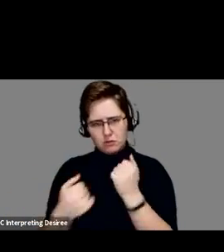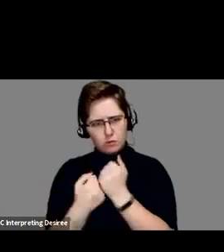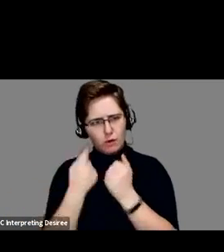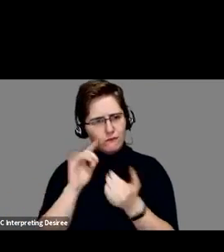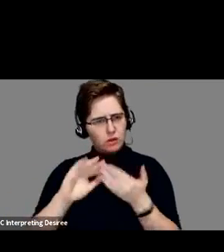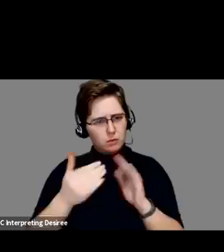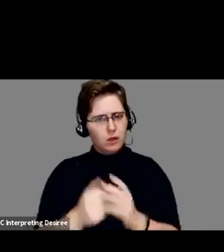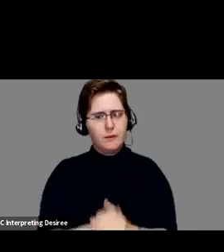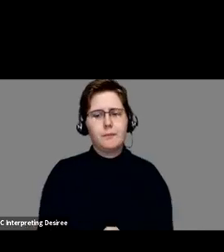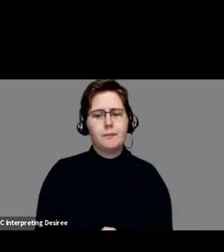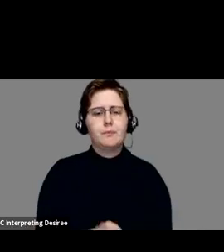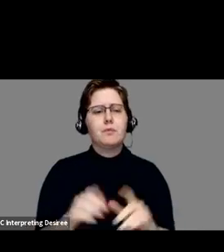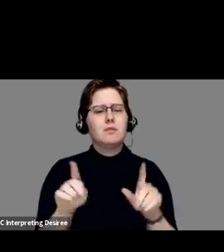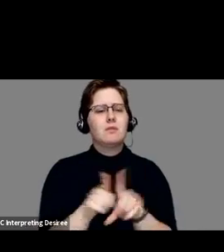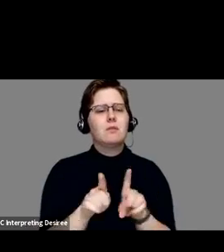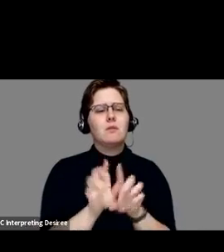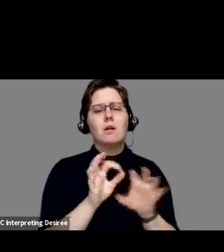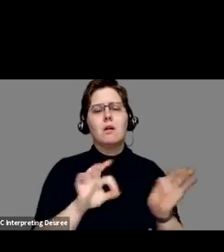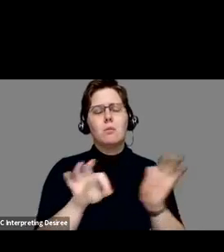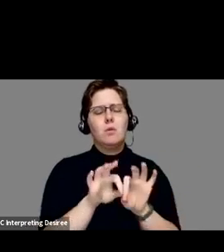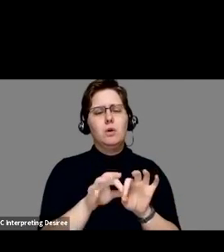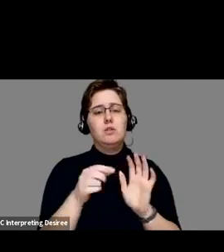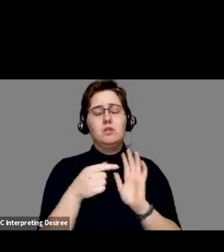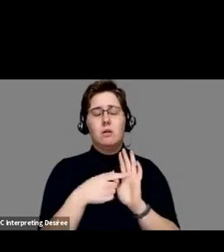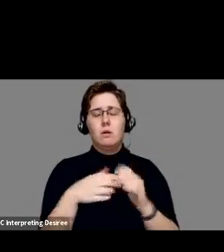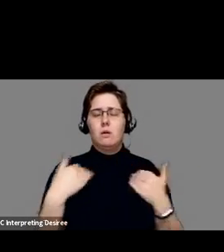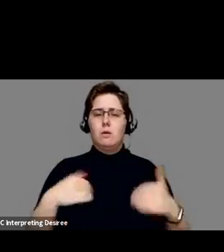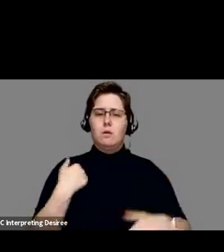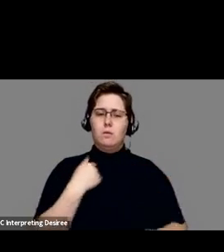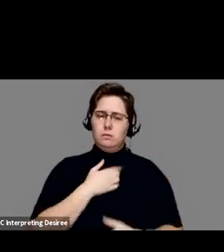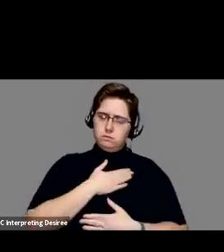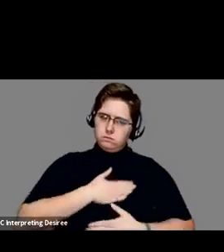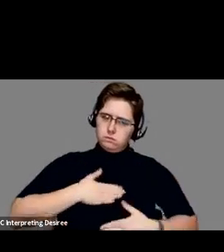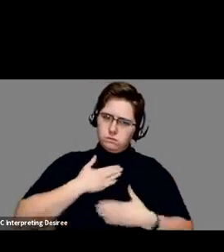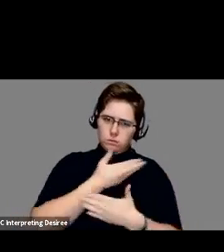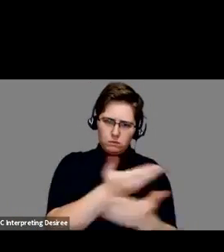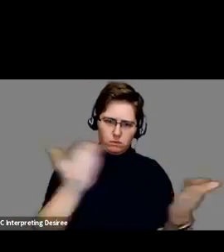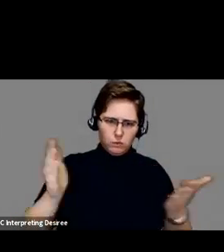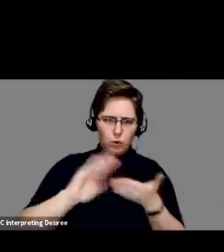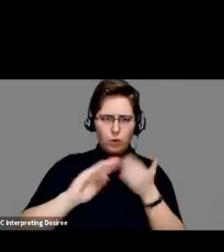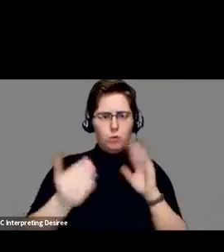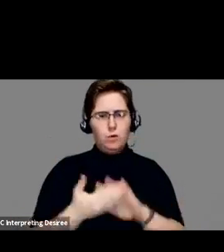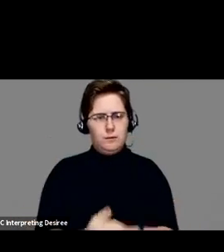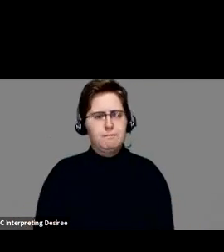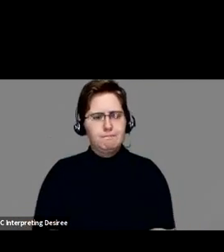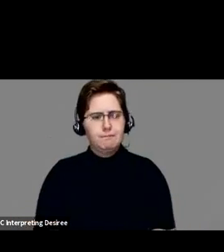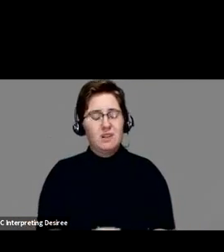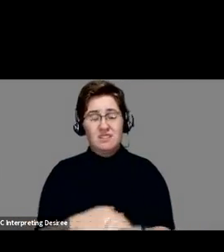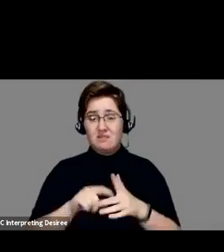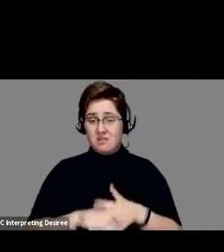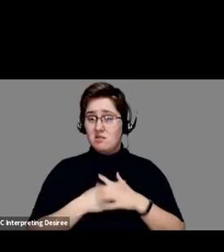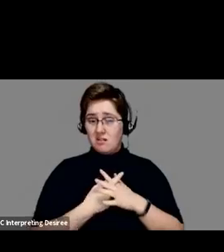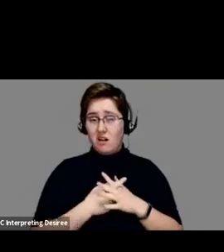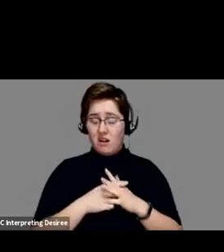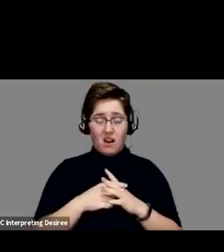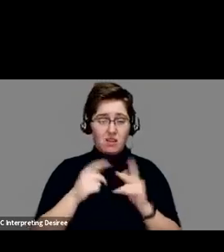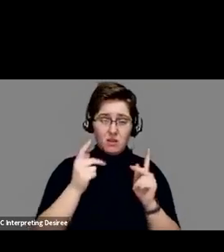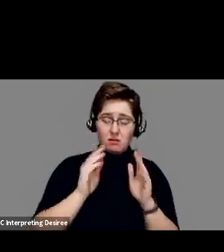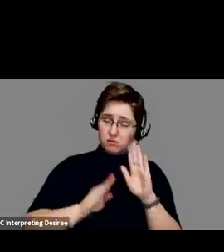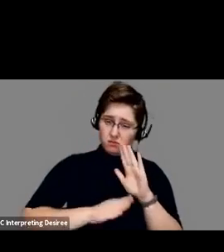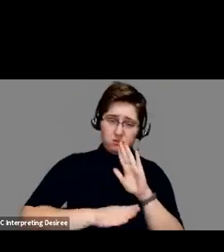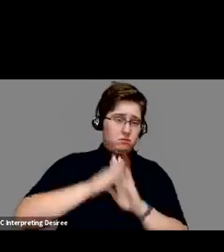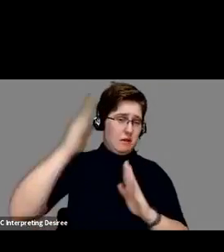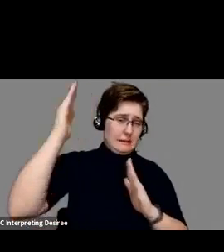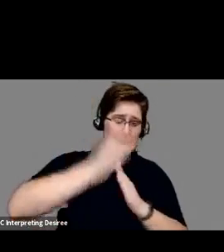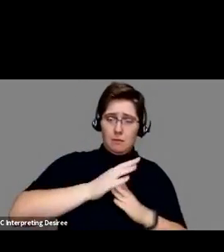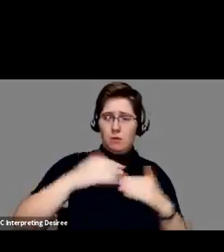important to point out how appreciative we are of the community. So in the beginning and at the height of the pandemic, the community